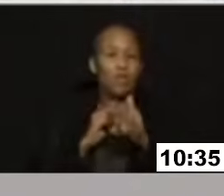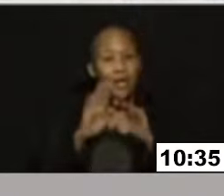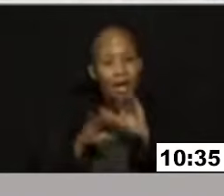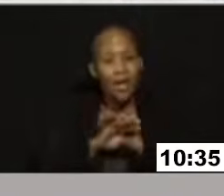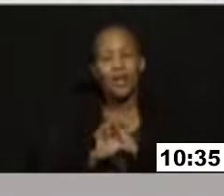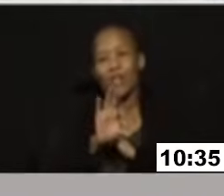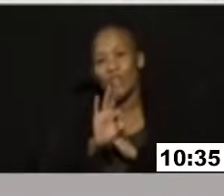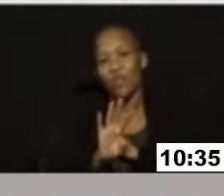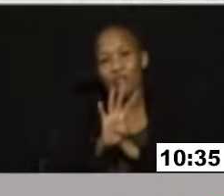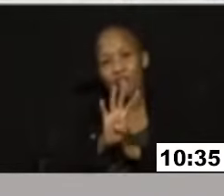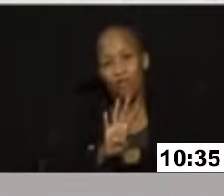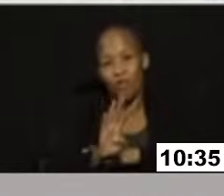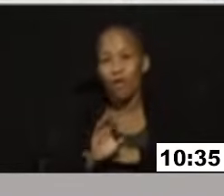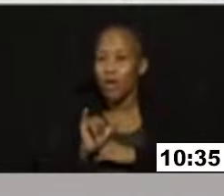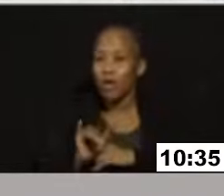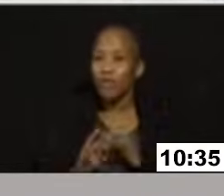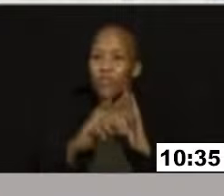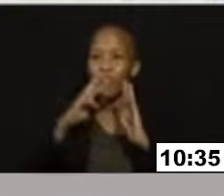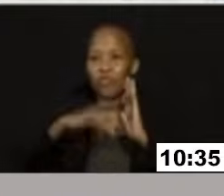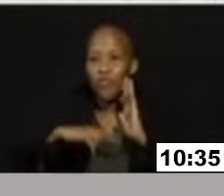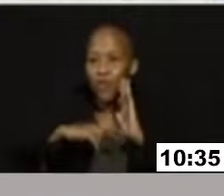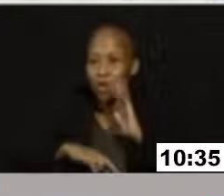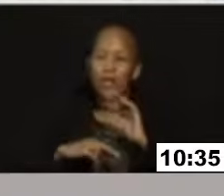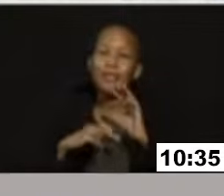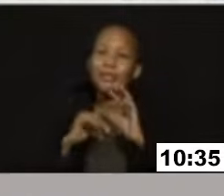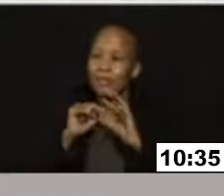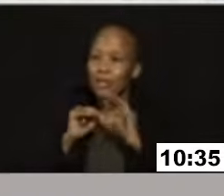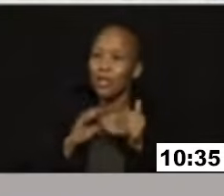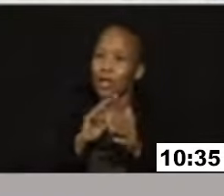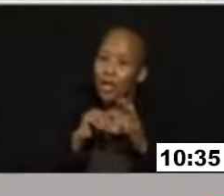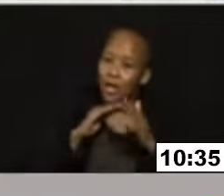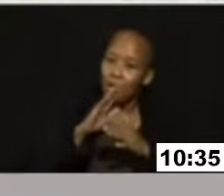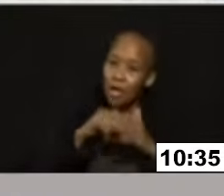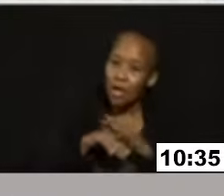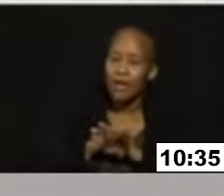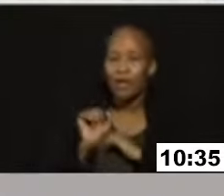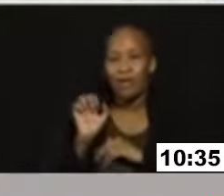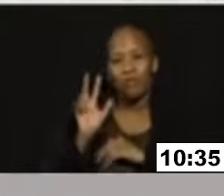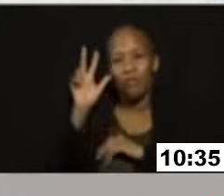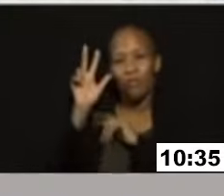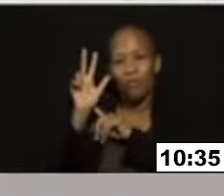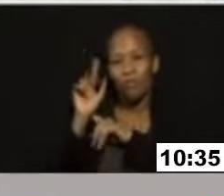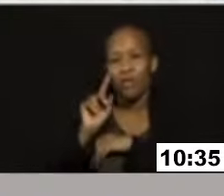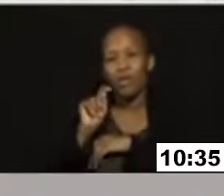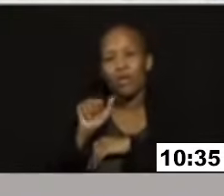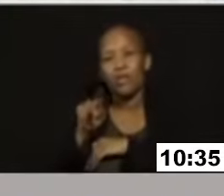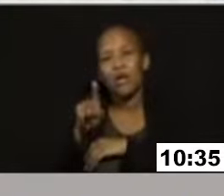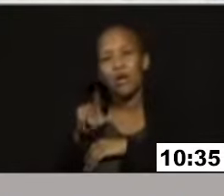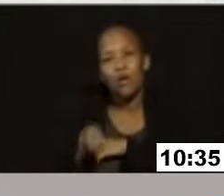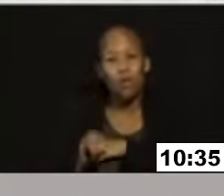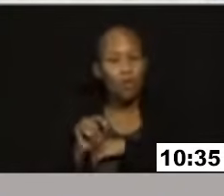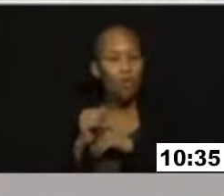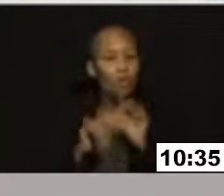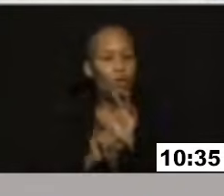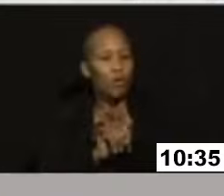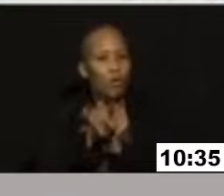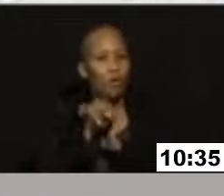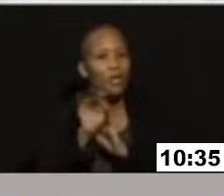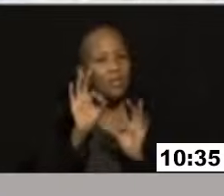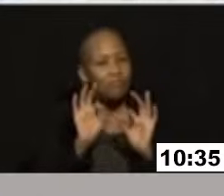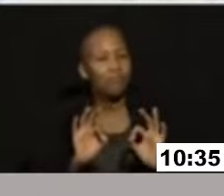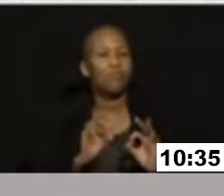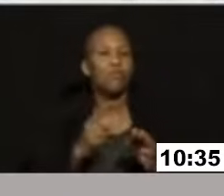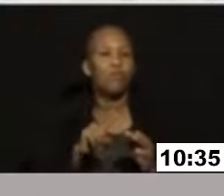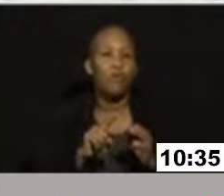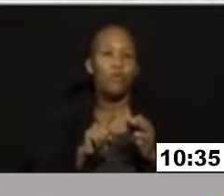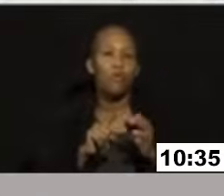read the condemnation application, and under oath, Ms. Thakur says a few things to you which are relevant to your dismissing